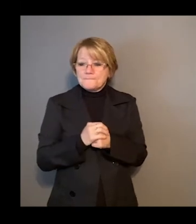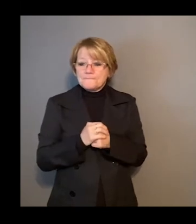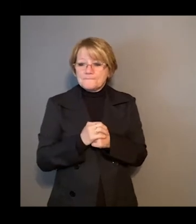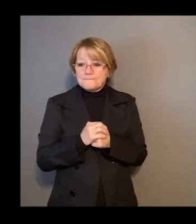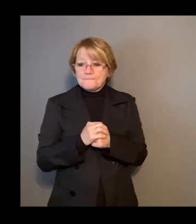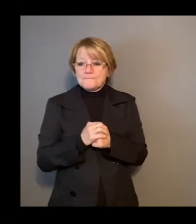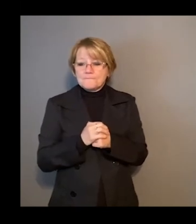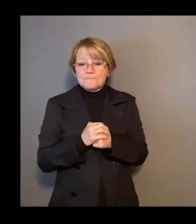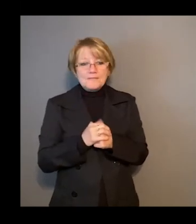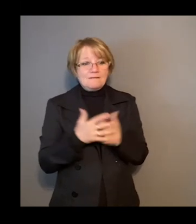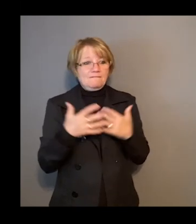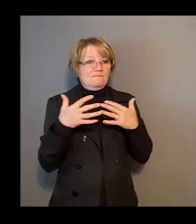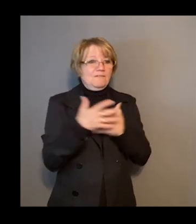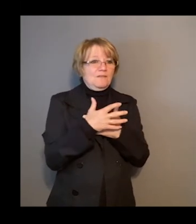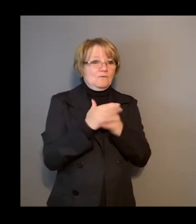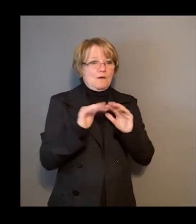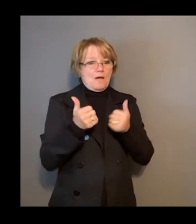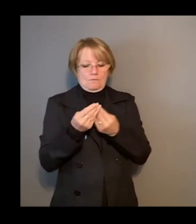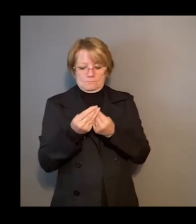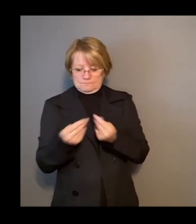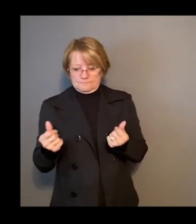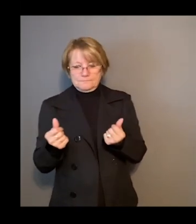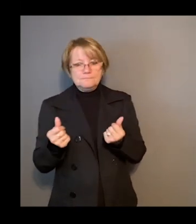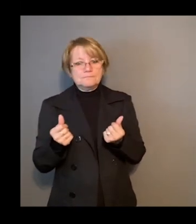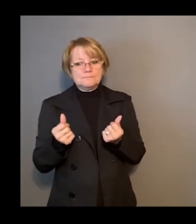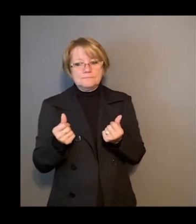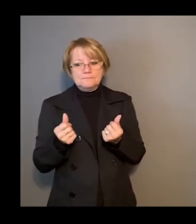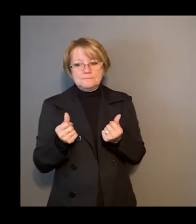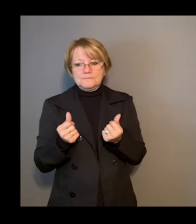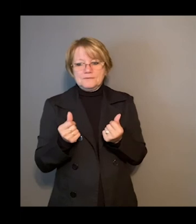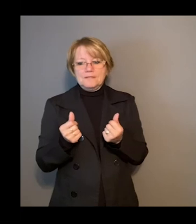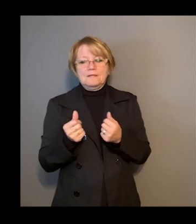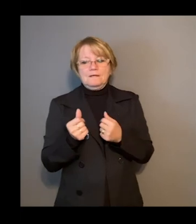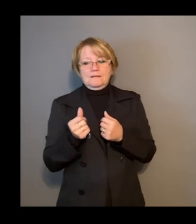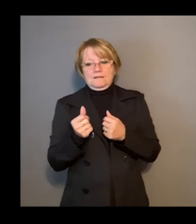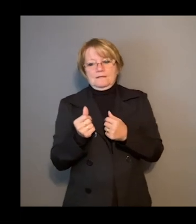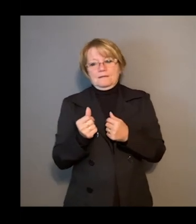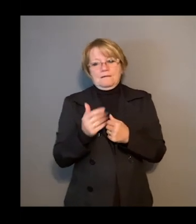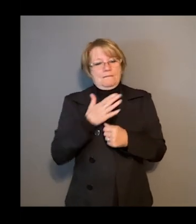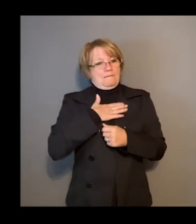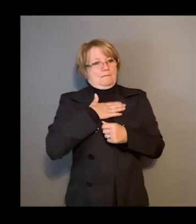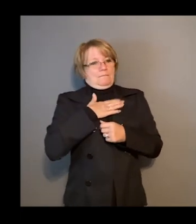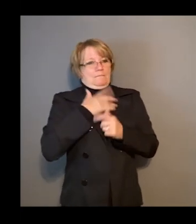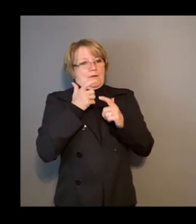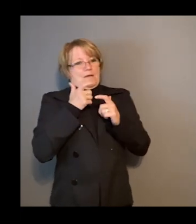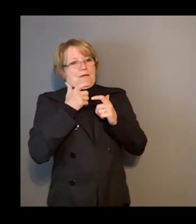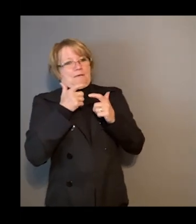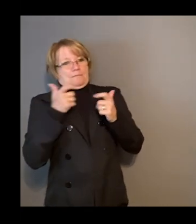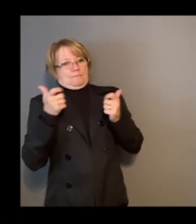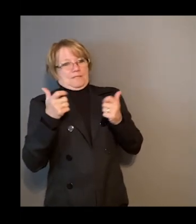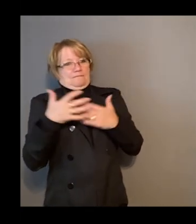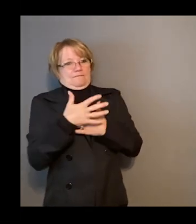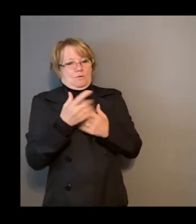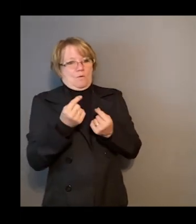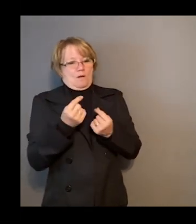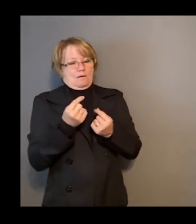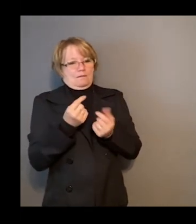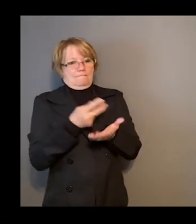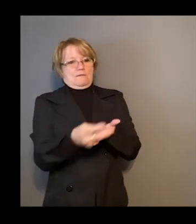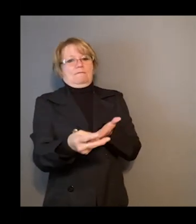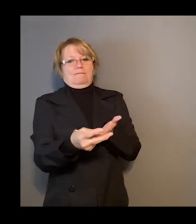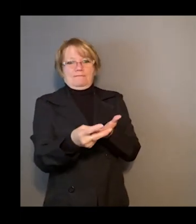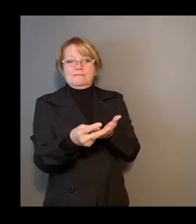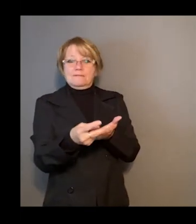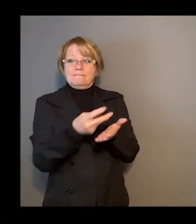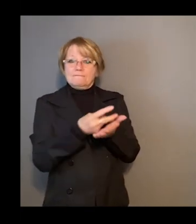fear? I think my biggest fear was failing, right? Just failing in general, because I'm going to